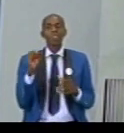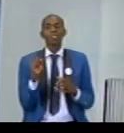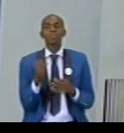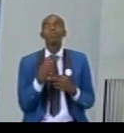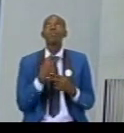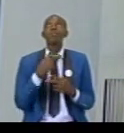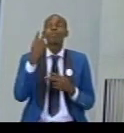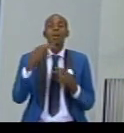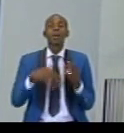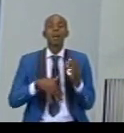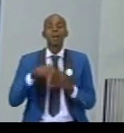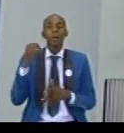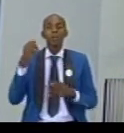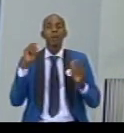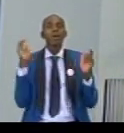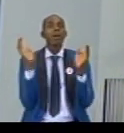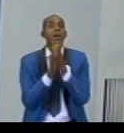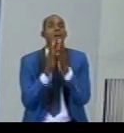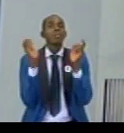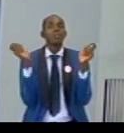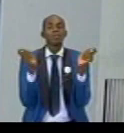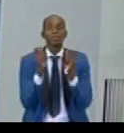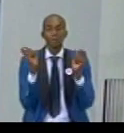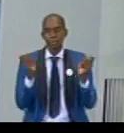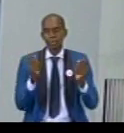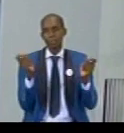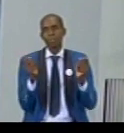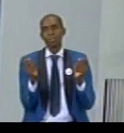it. Praise God for what God has done.